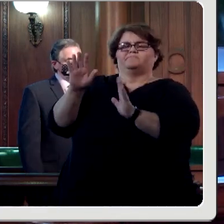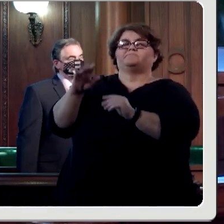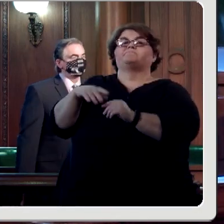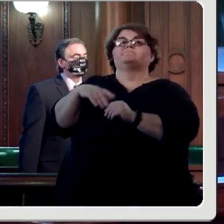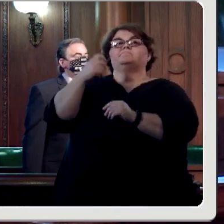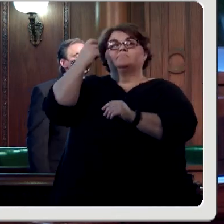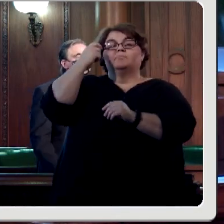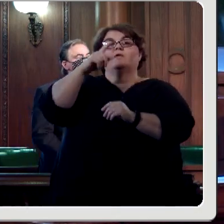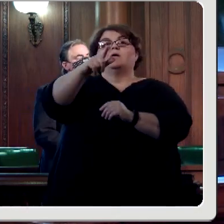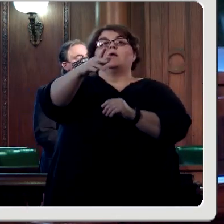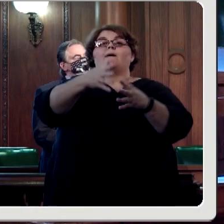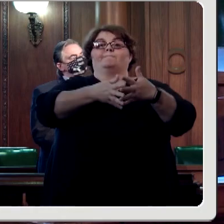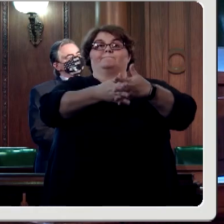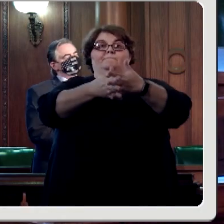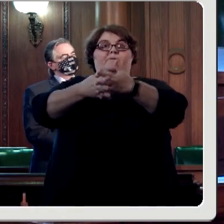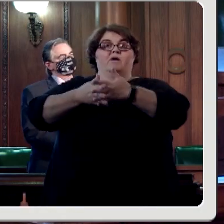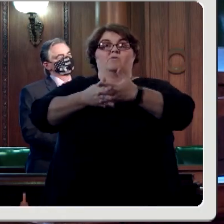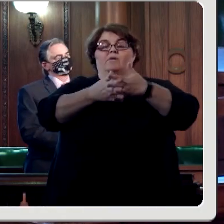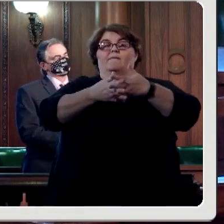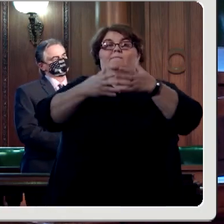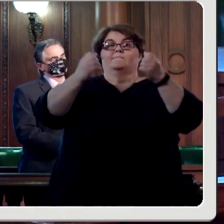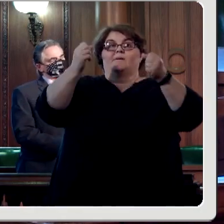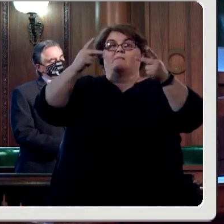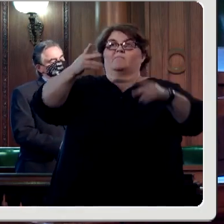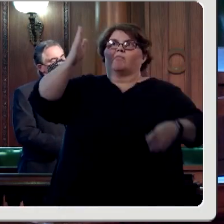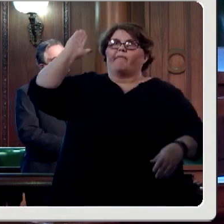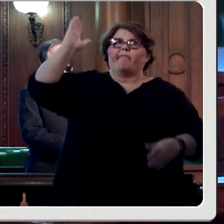seems like there's so much information out there about